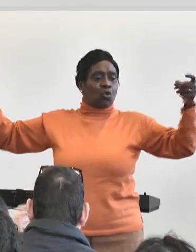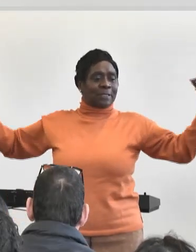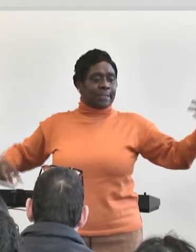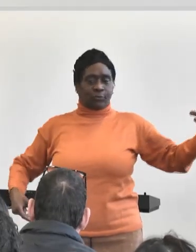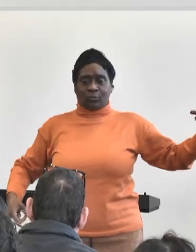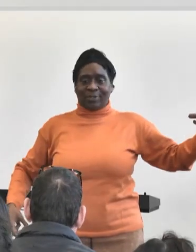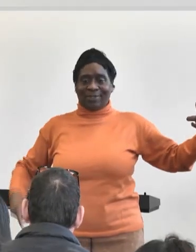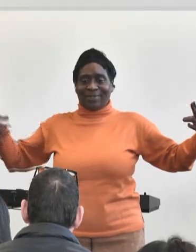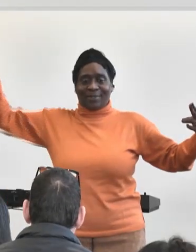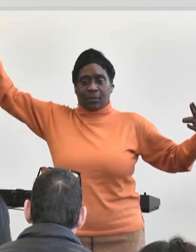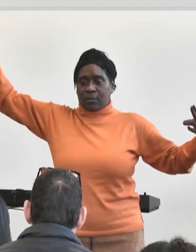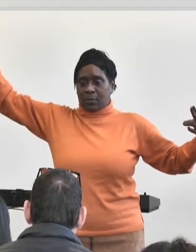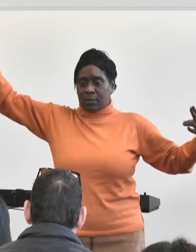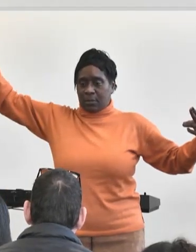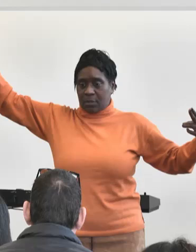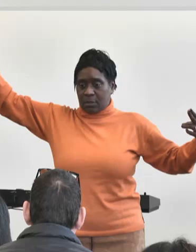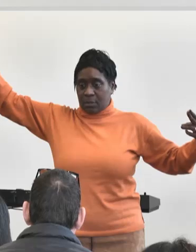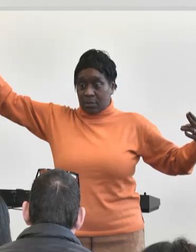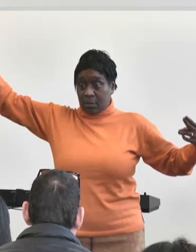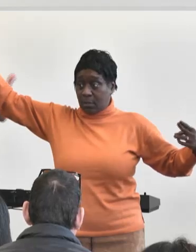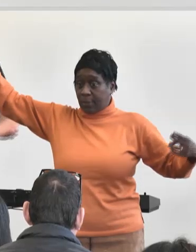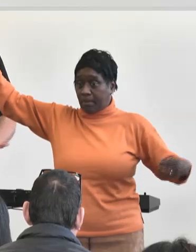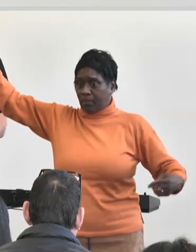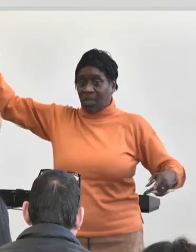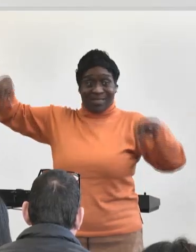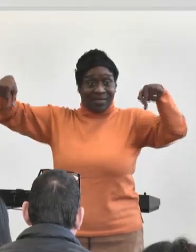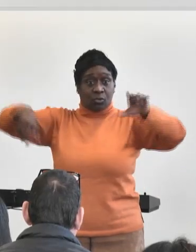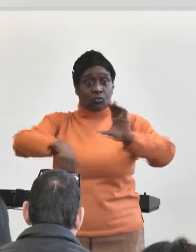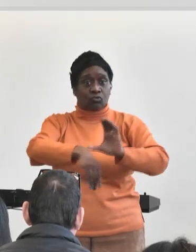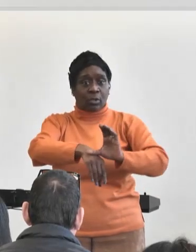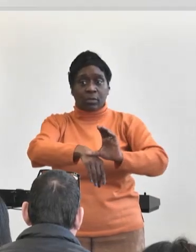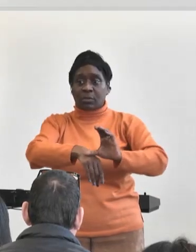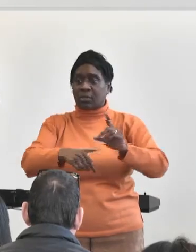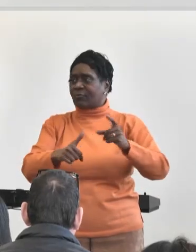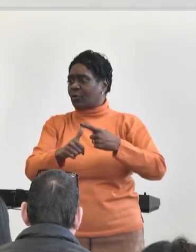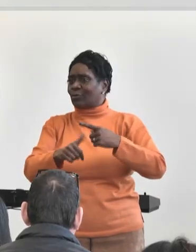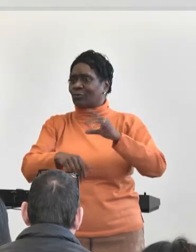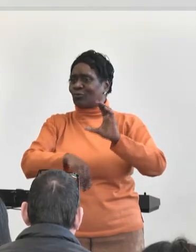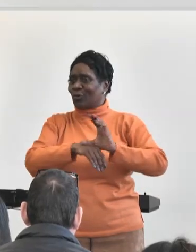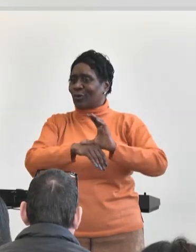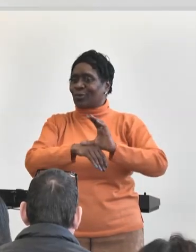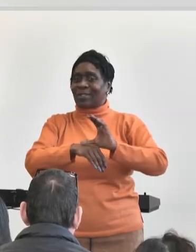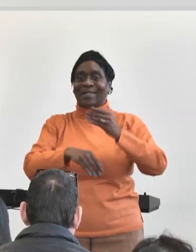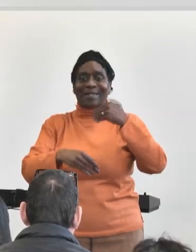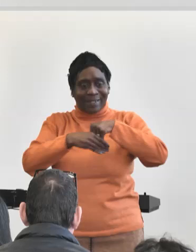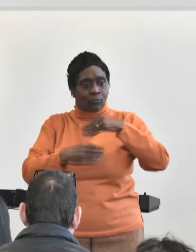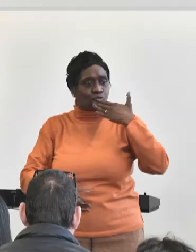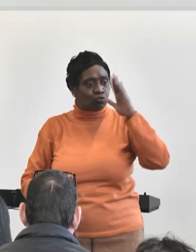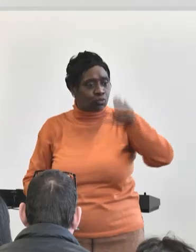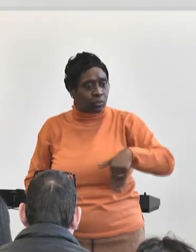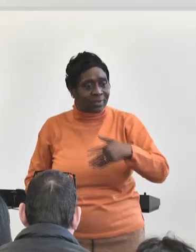controla la historia. And so that this church, this first century church of Jerusalem,